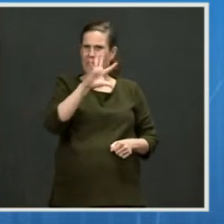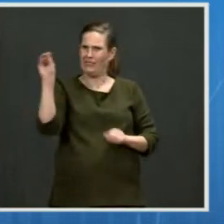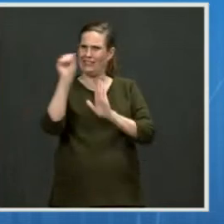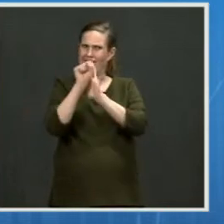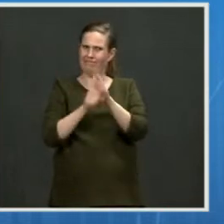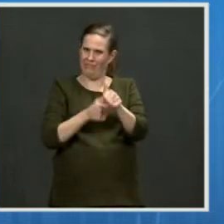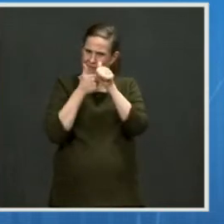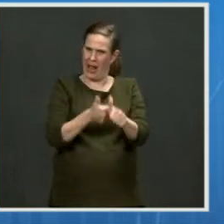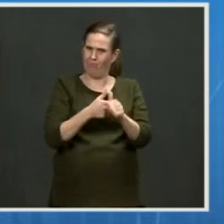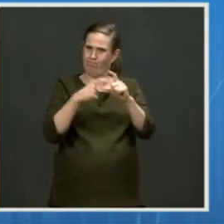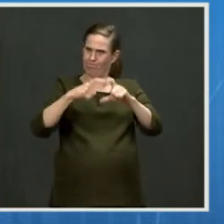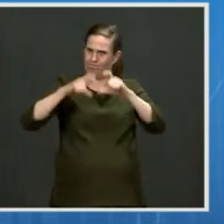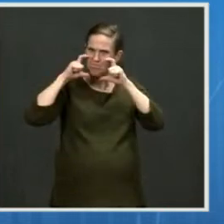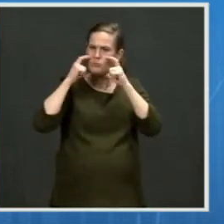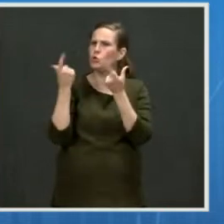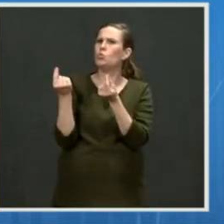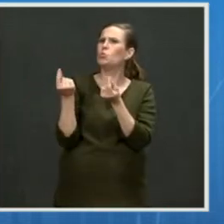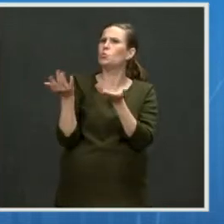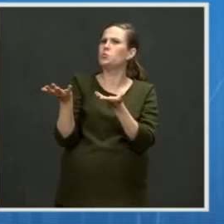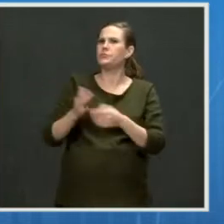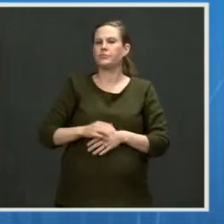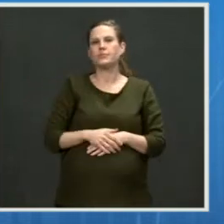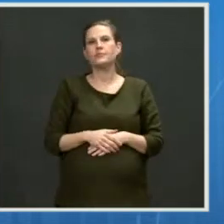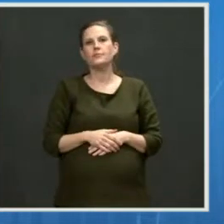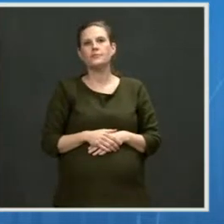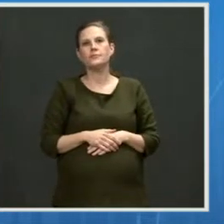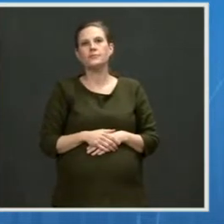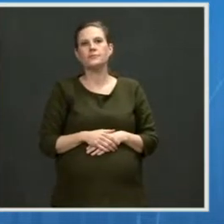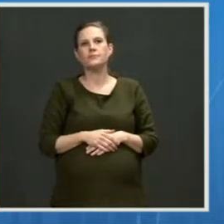you. Right. Dr. Walensky, do you want to take those?